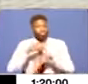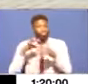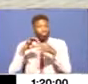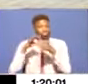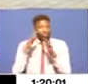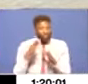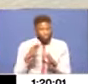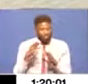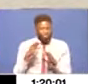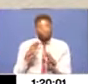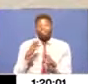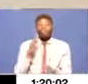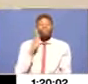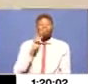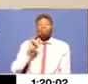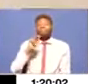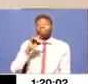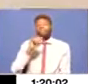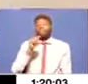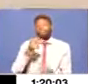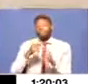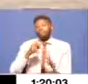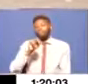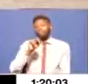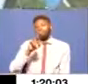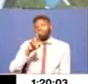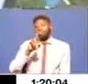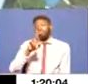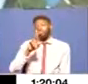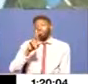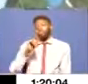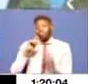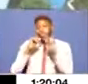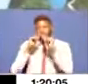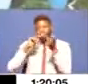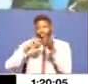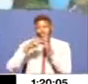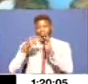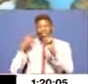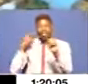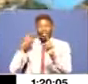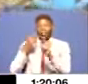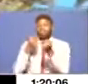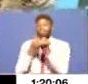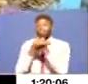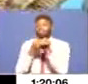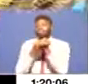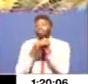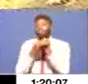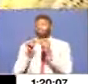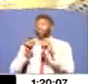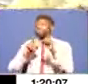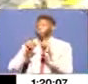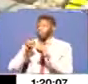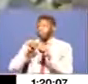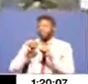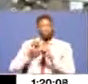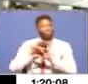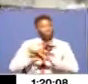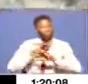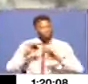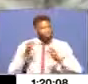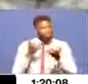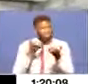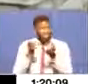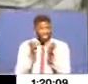says the project was designed to support tourism activities and not a business center, noting allowing hawkers would potentially degrade